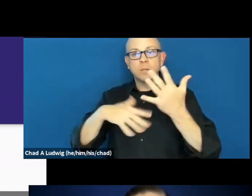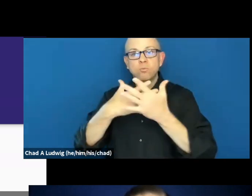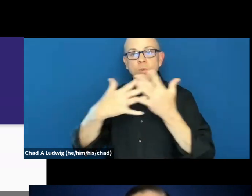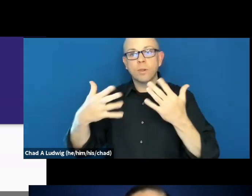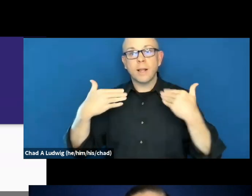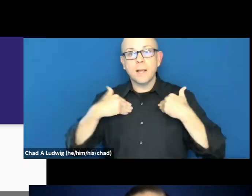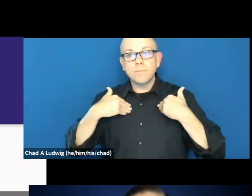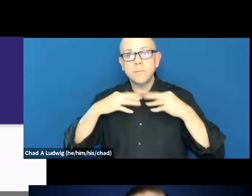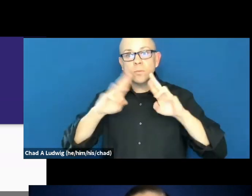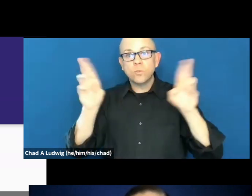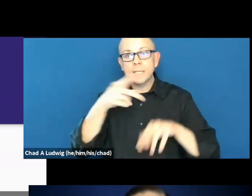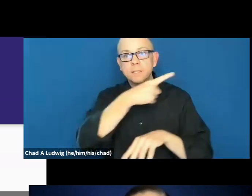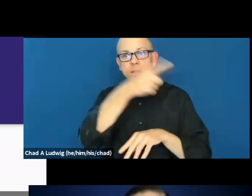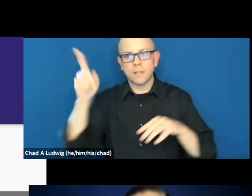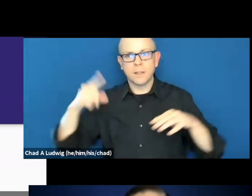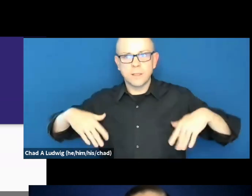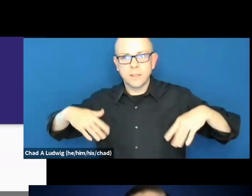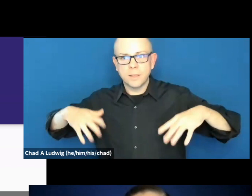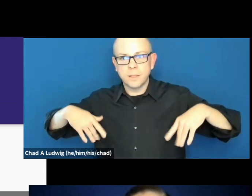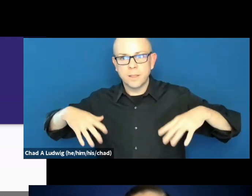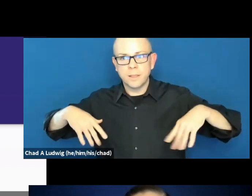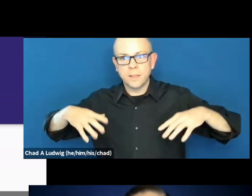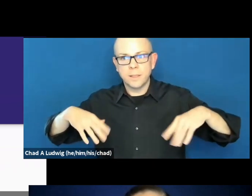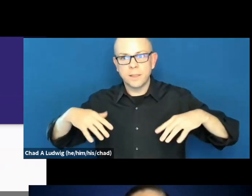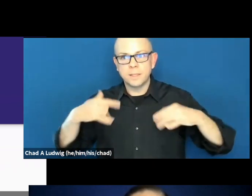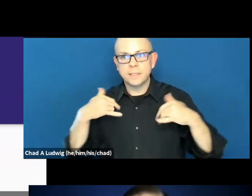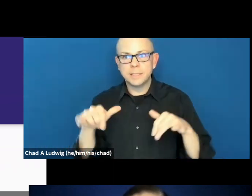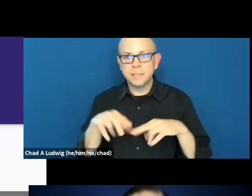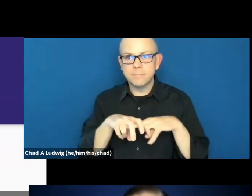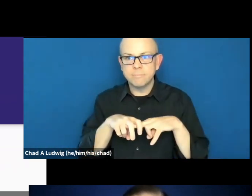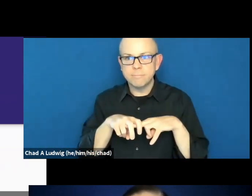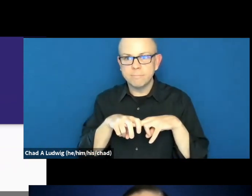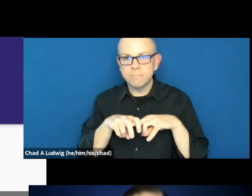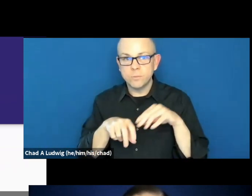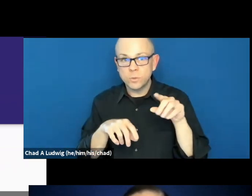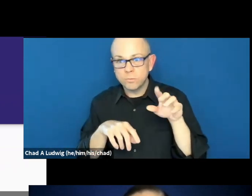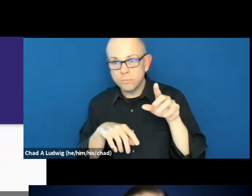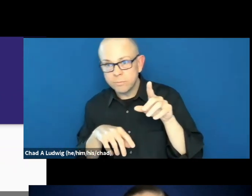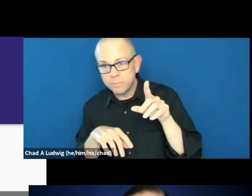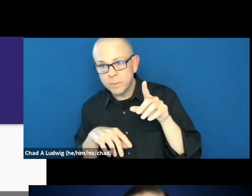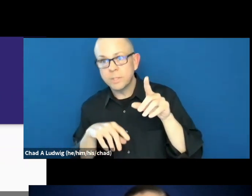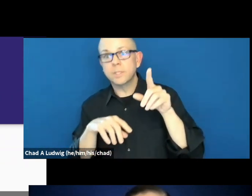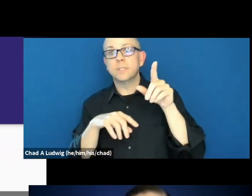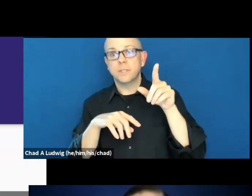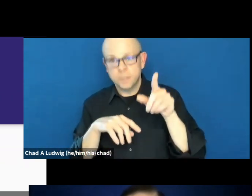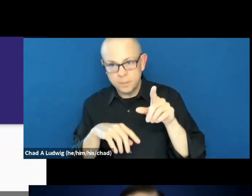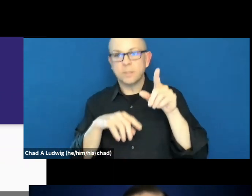We had to finish the training first, and there was a scheduled training that had not yet been scheduled. So